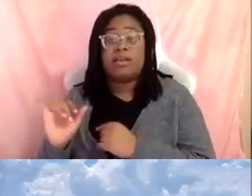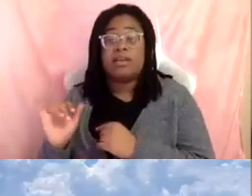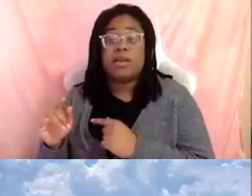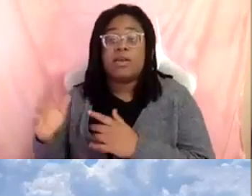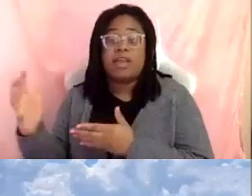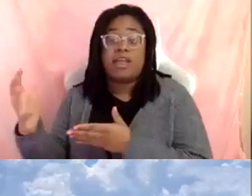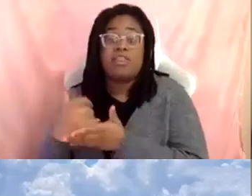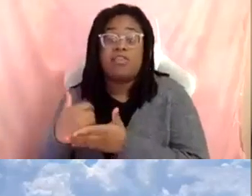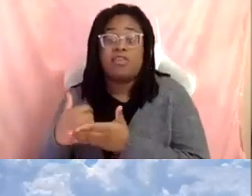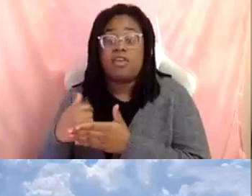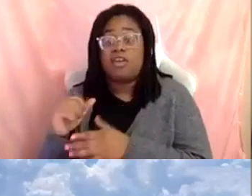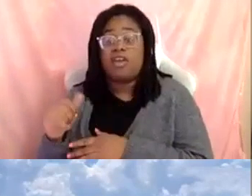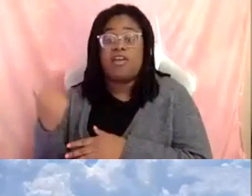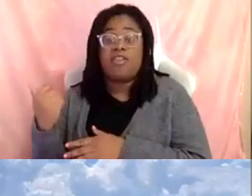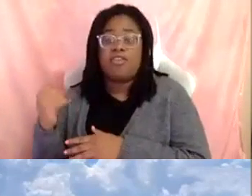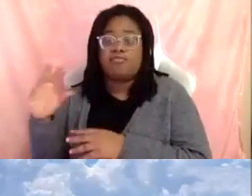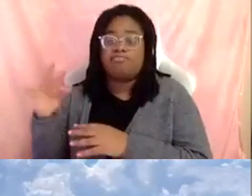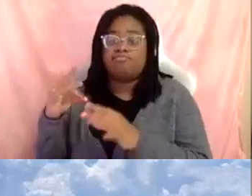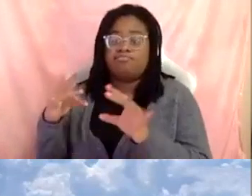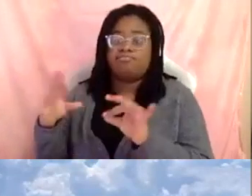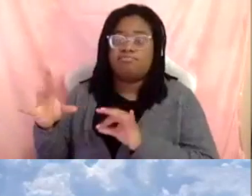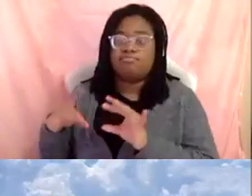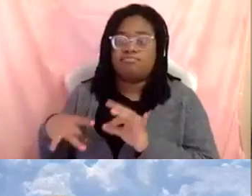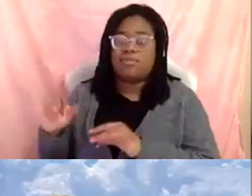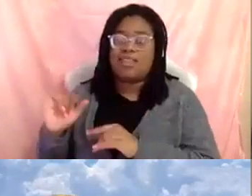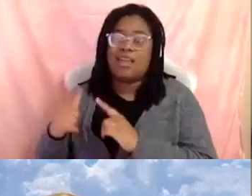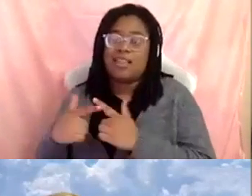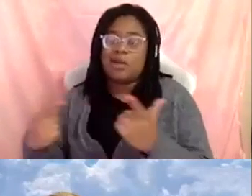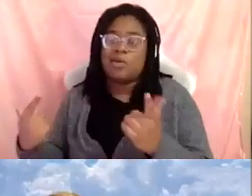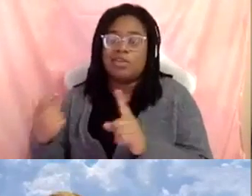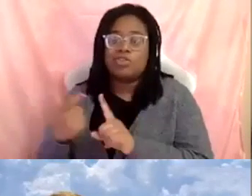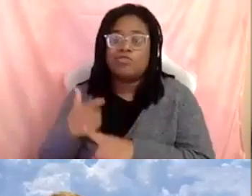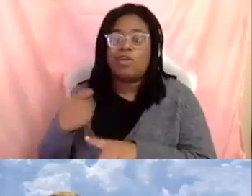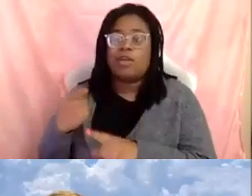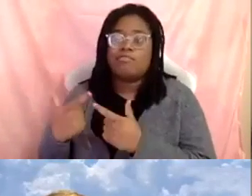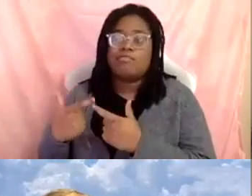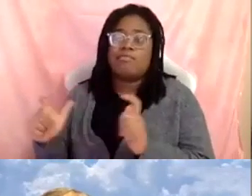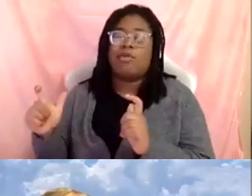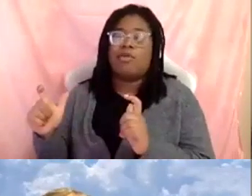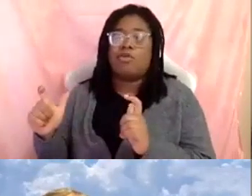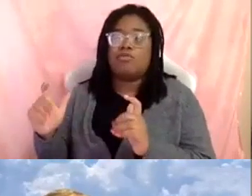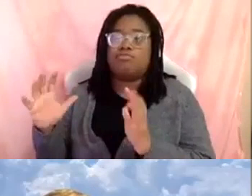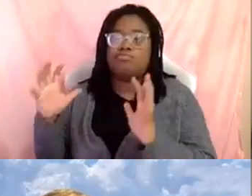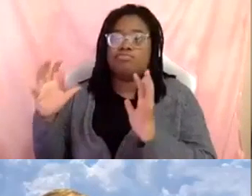other fragments like language from other larger bodies of language.